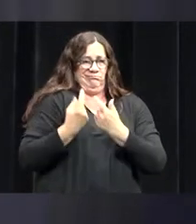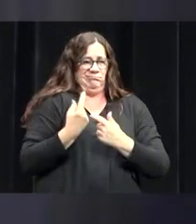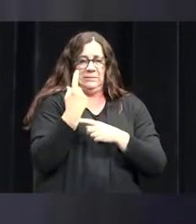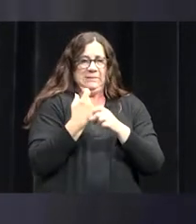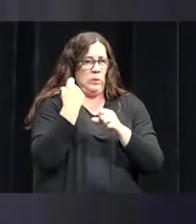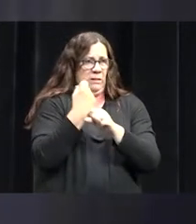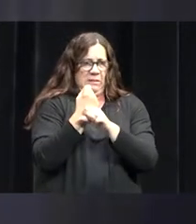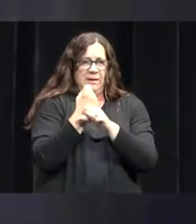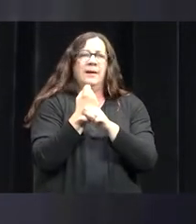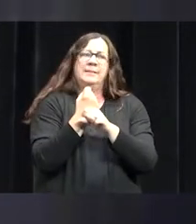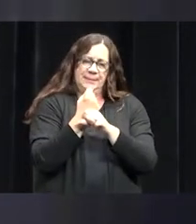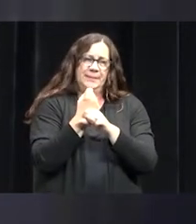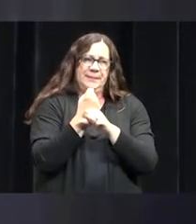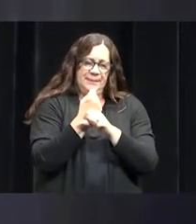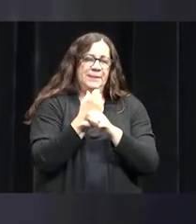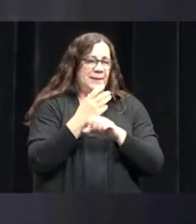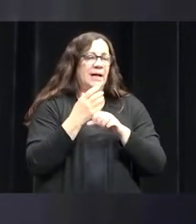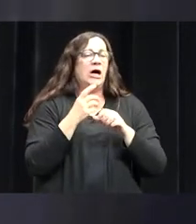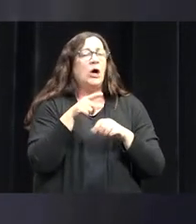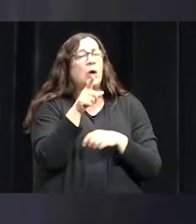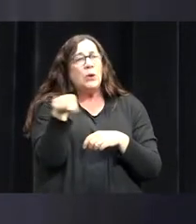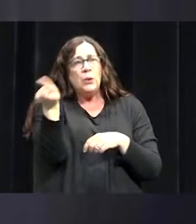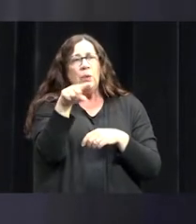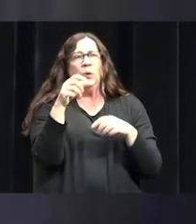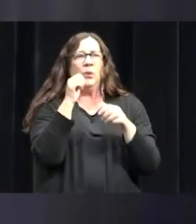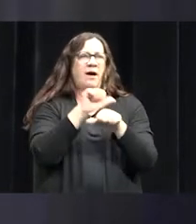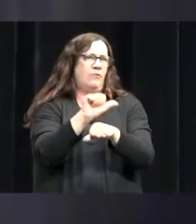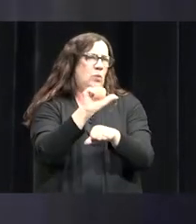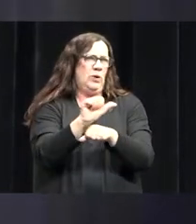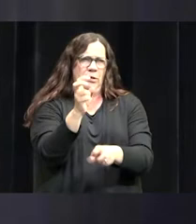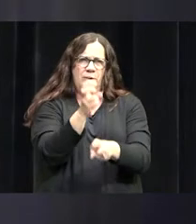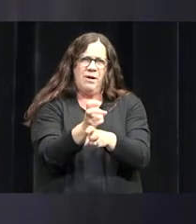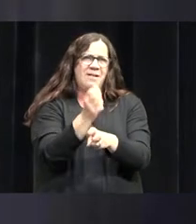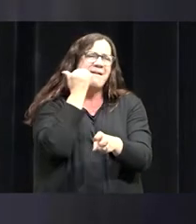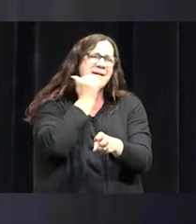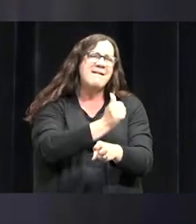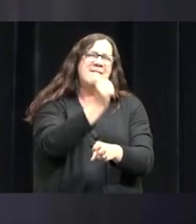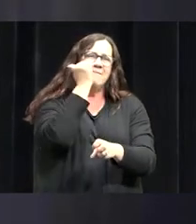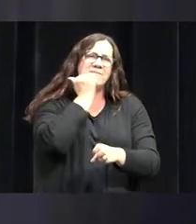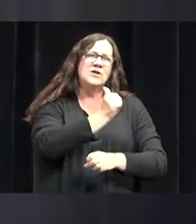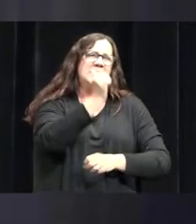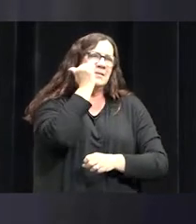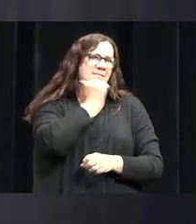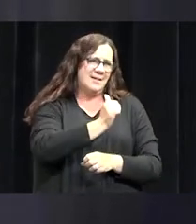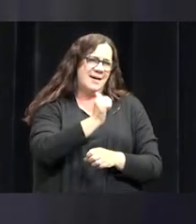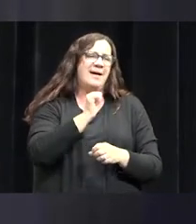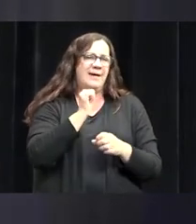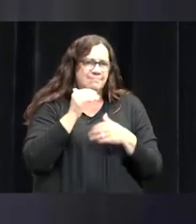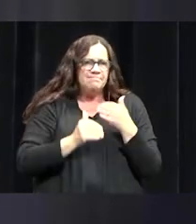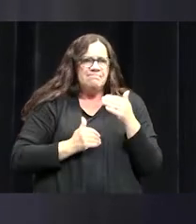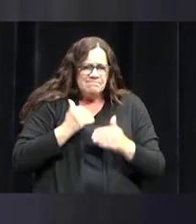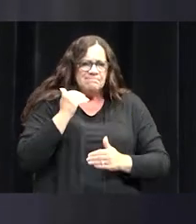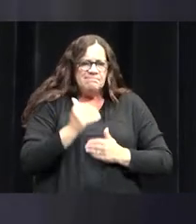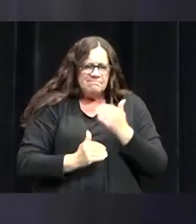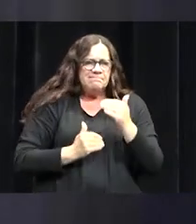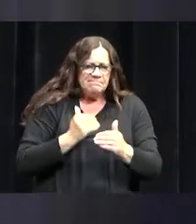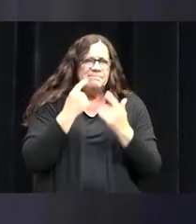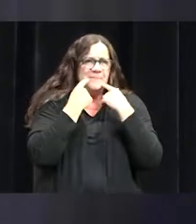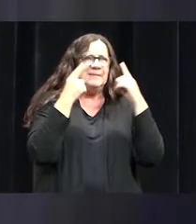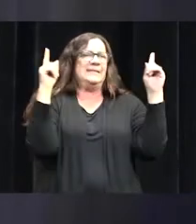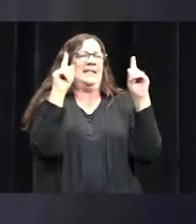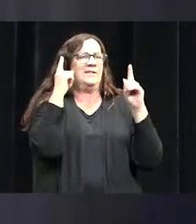hard each and every day to make this happen for yourself and your families